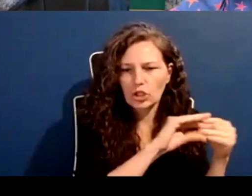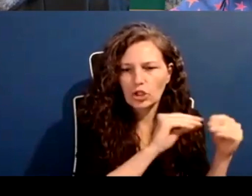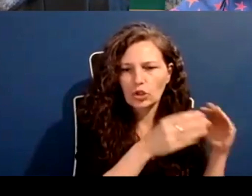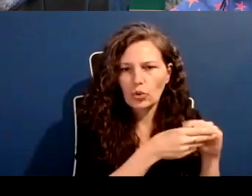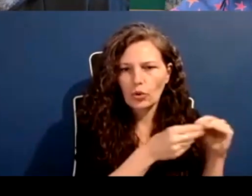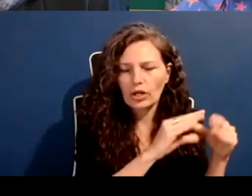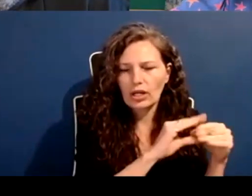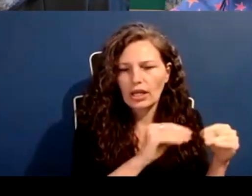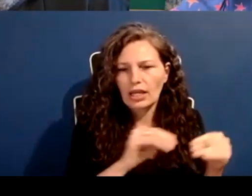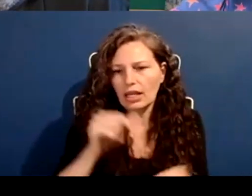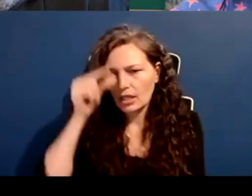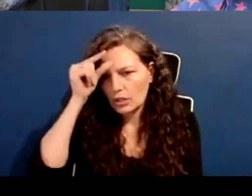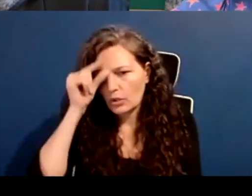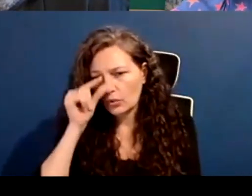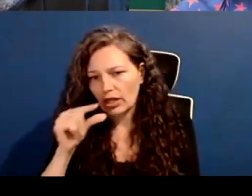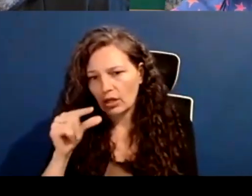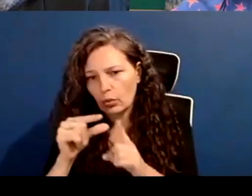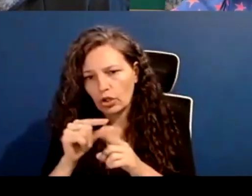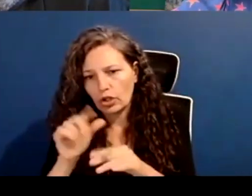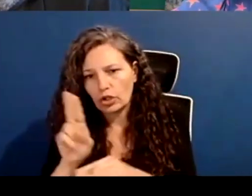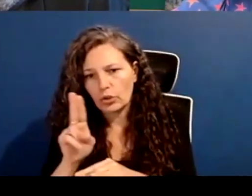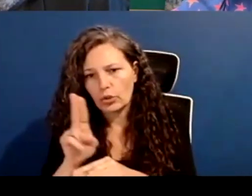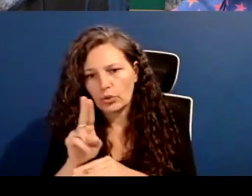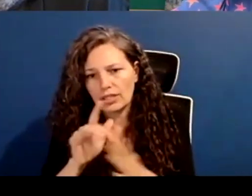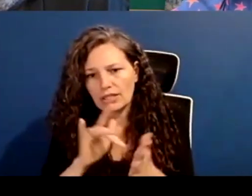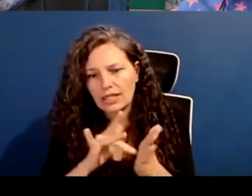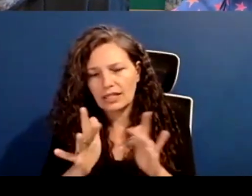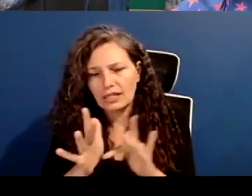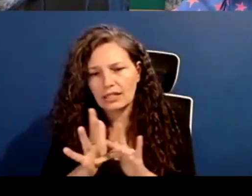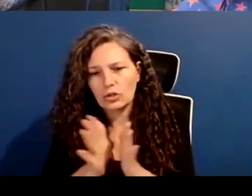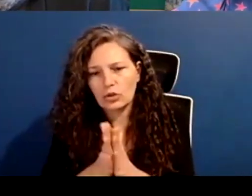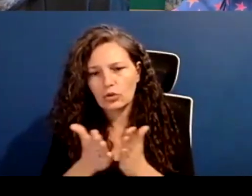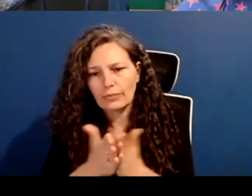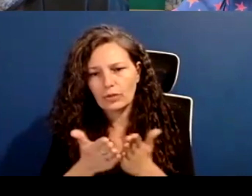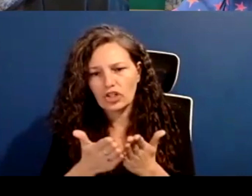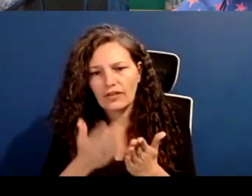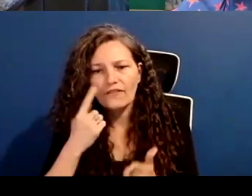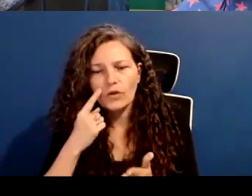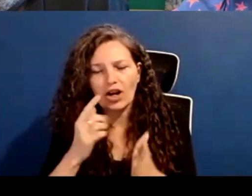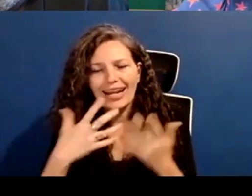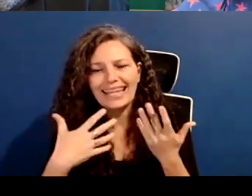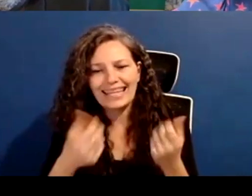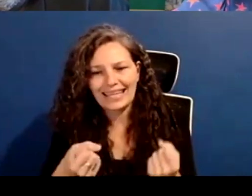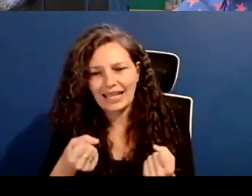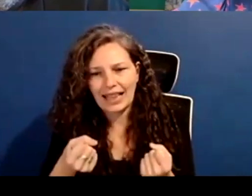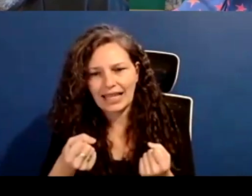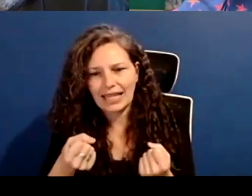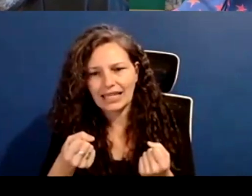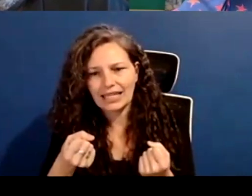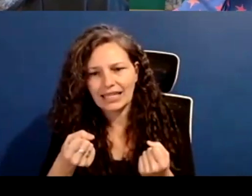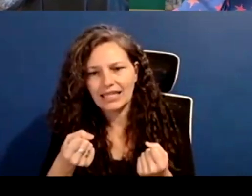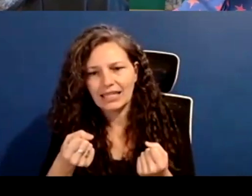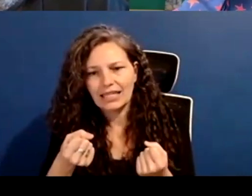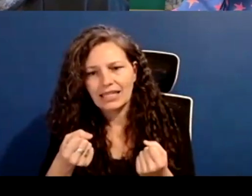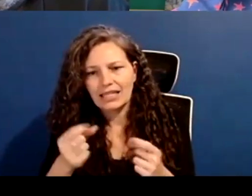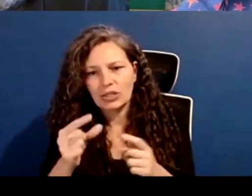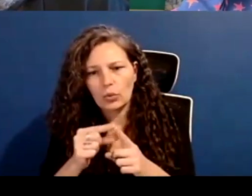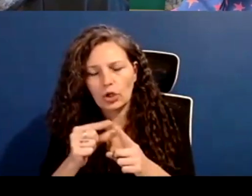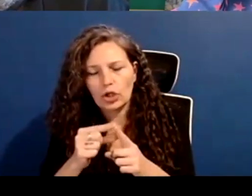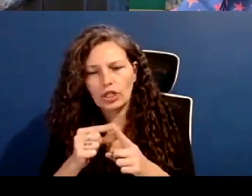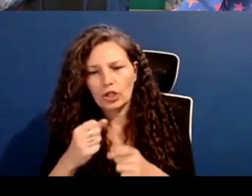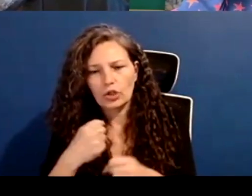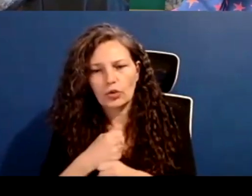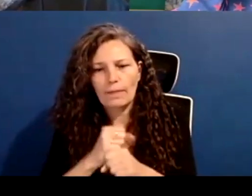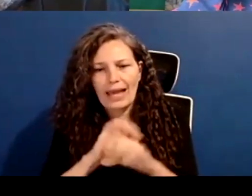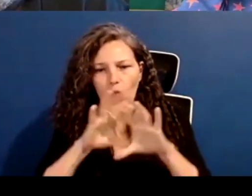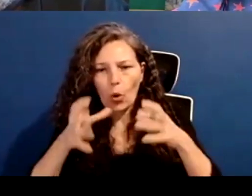Greek word often used in scripture for healing is a word that means to make whole or to save. And so really